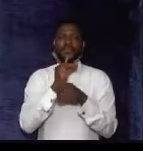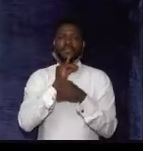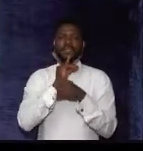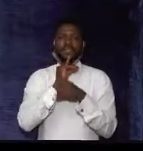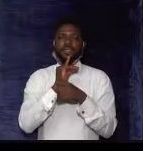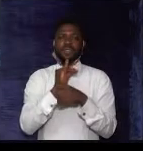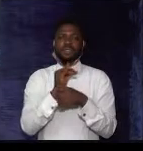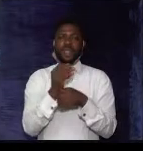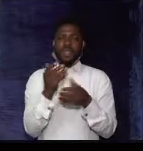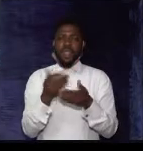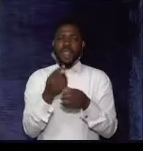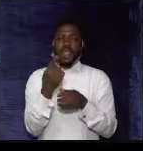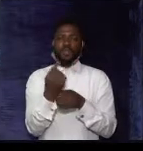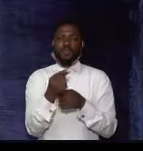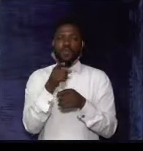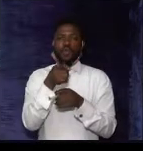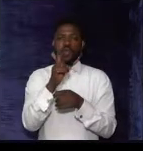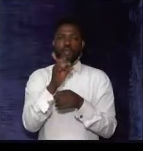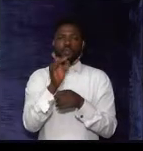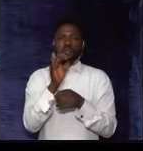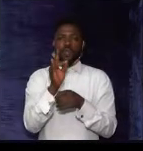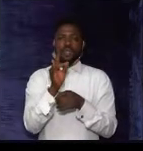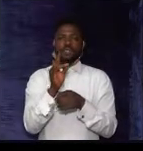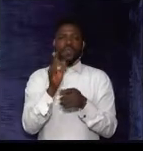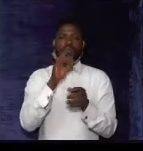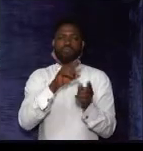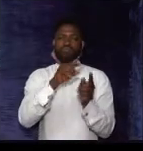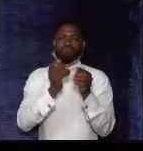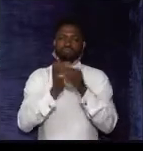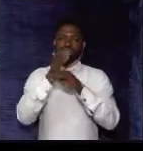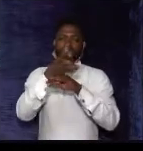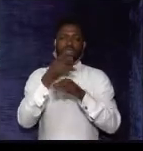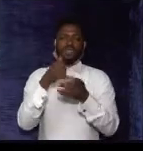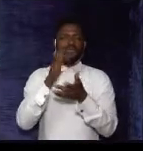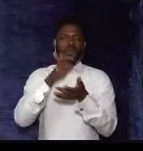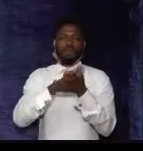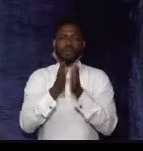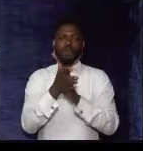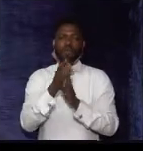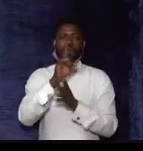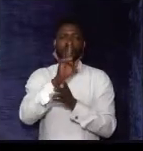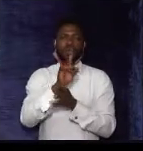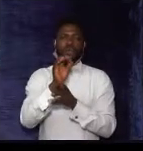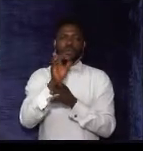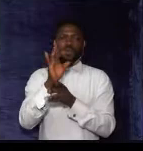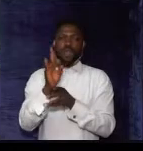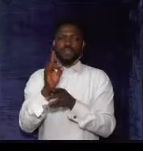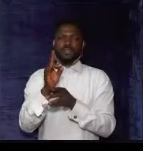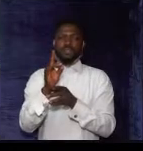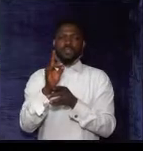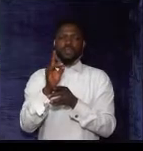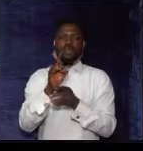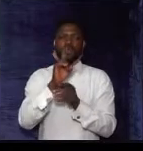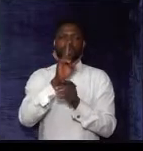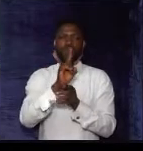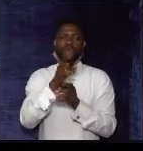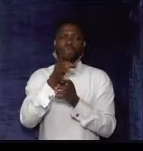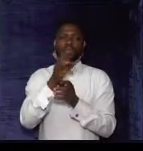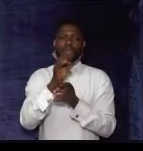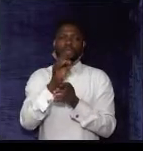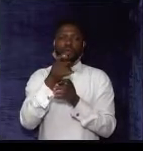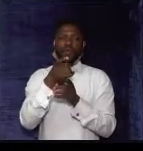now m is here alone. 180 will go to the other side and it will become minus 108